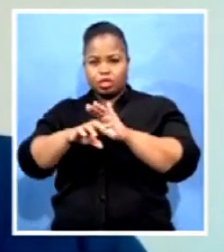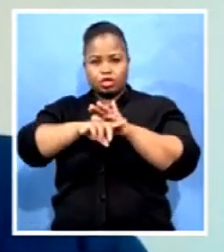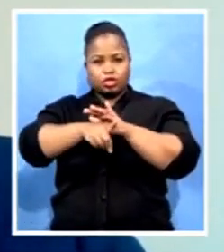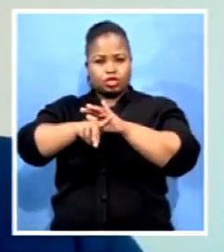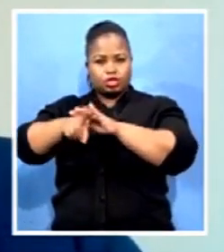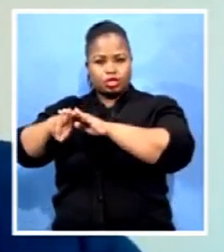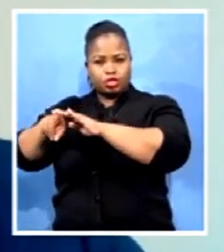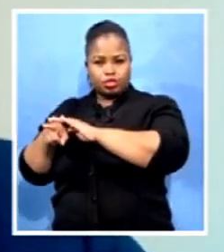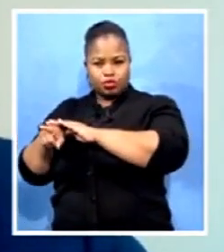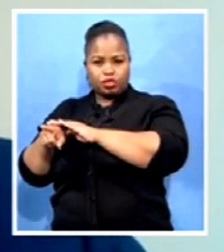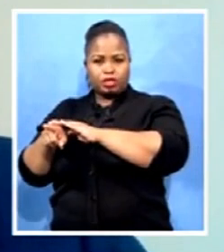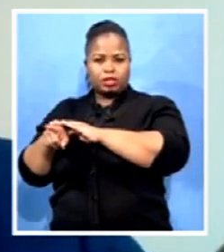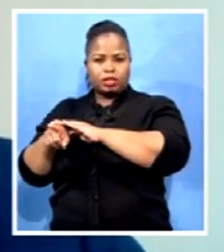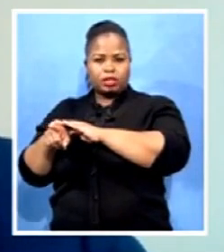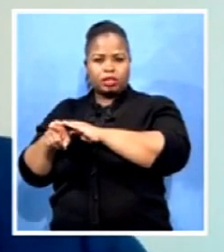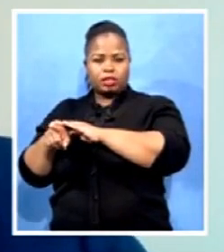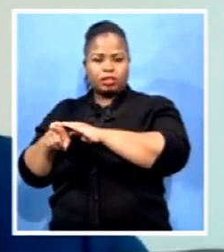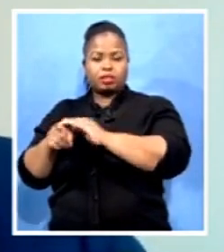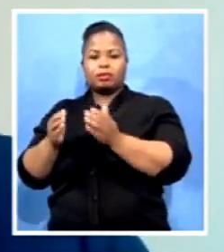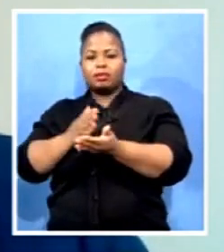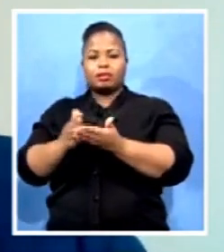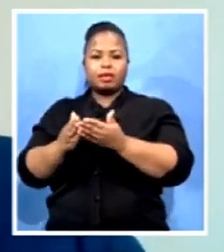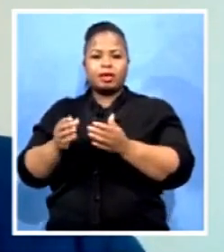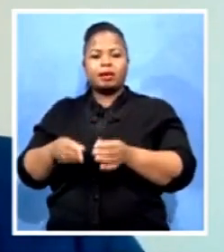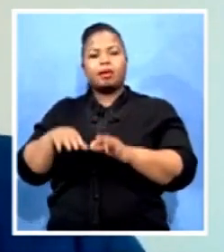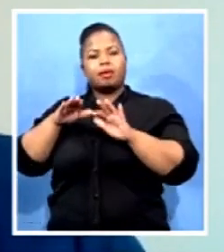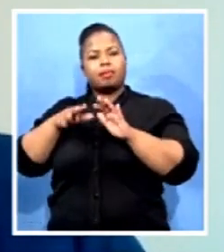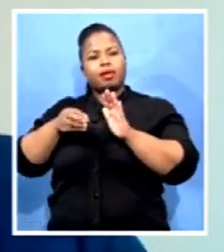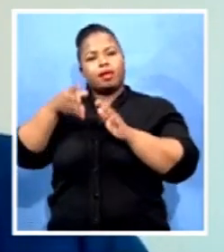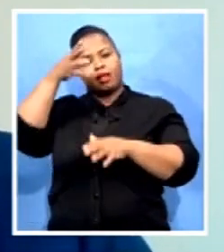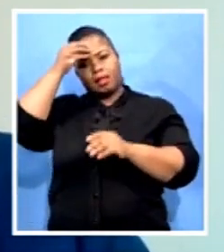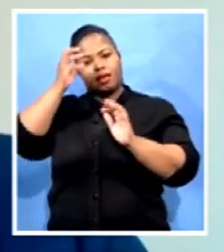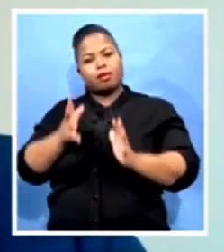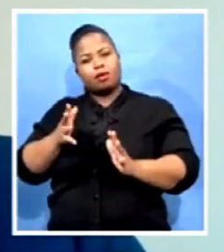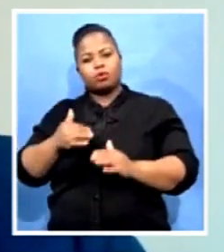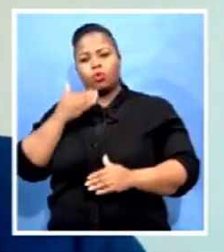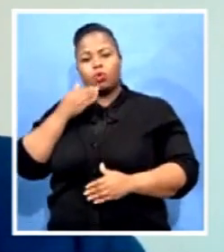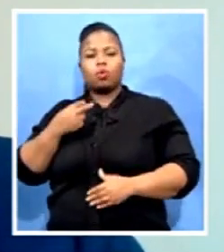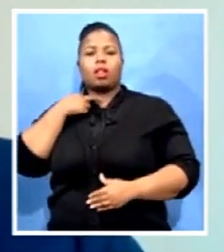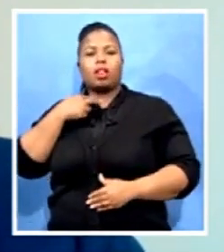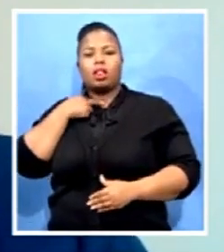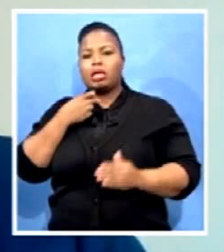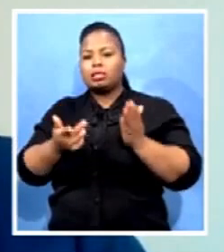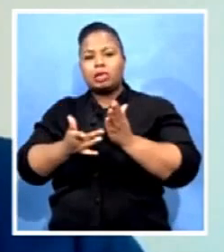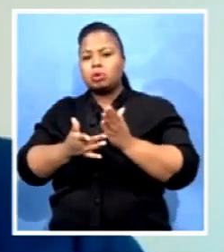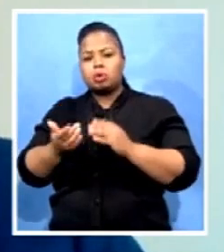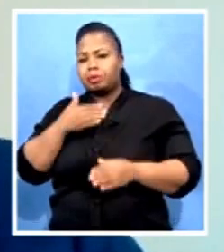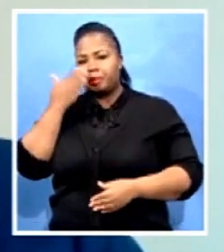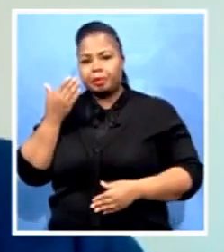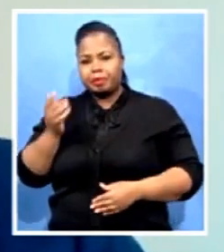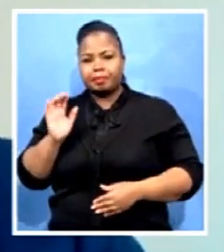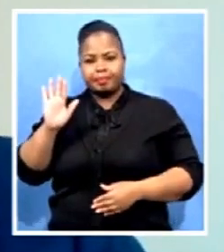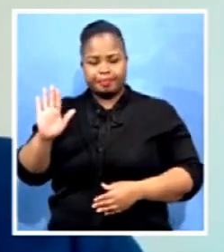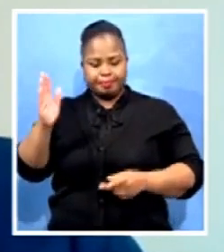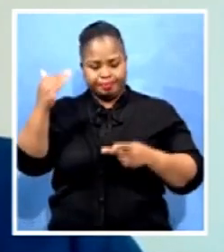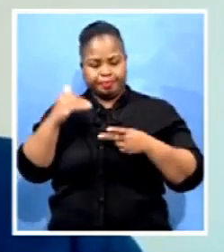unprivileged learners. We also want to identify certain provinces, where connectivity is an issue,